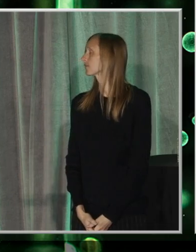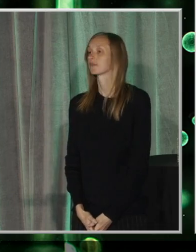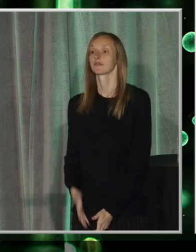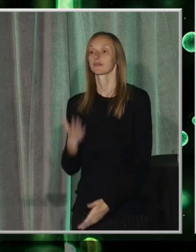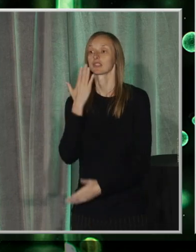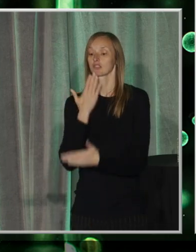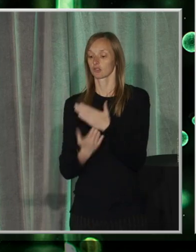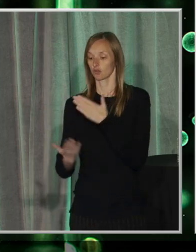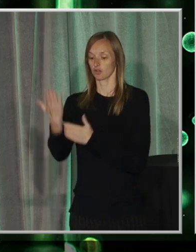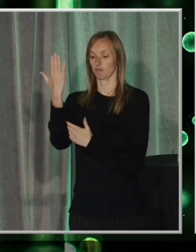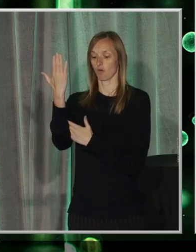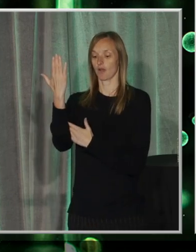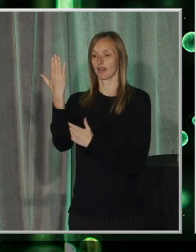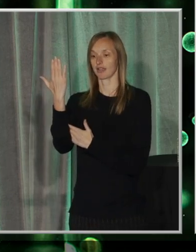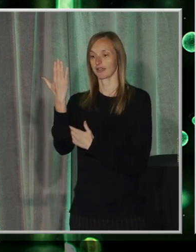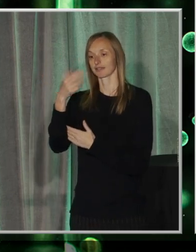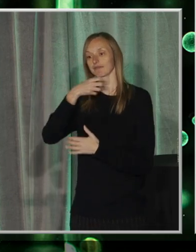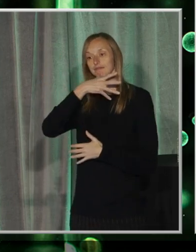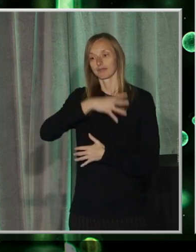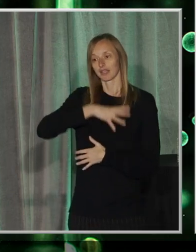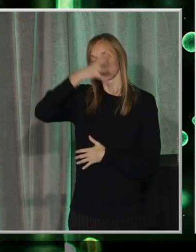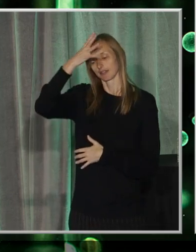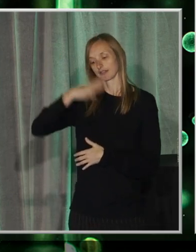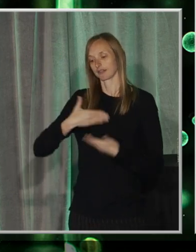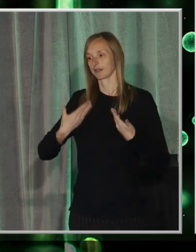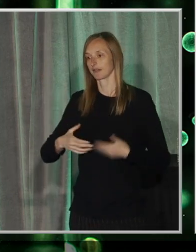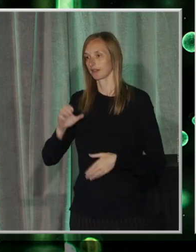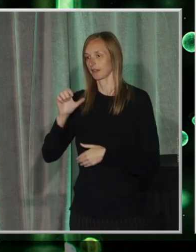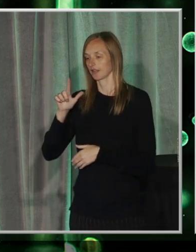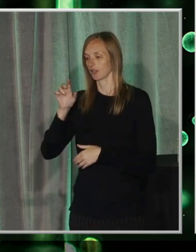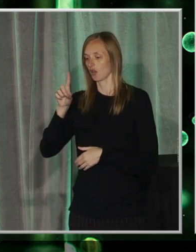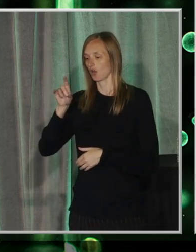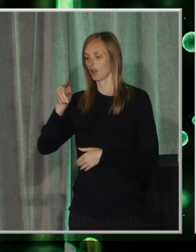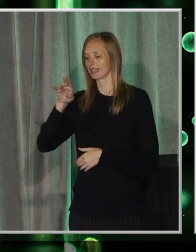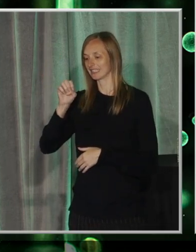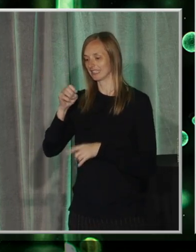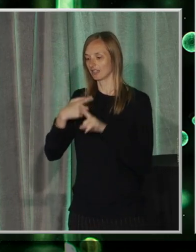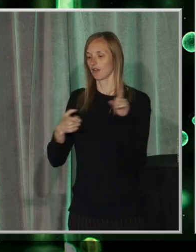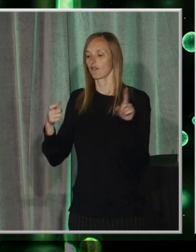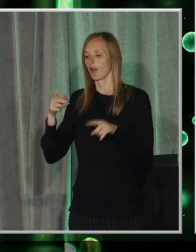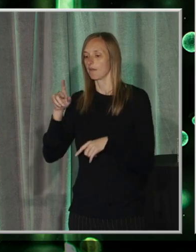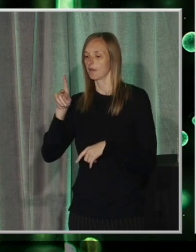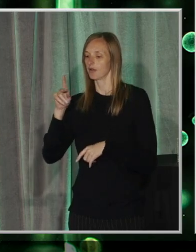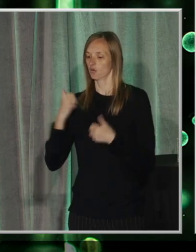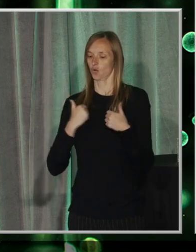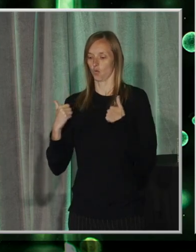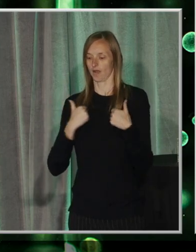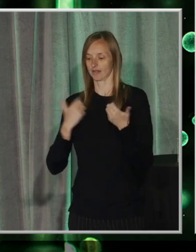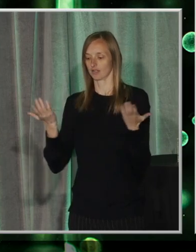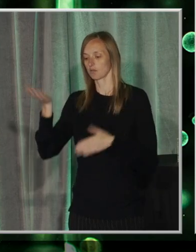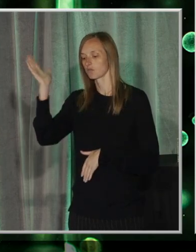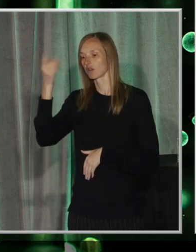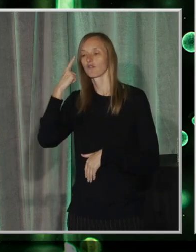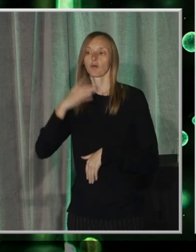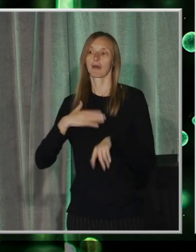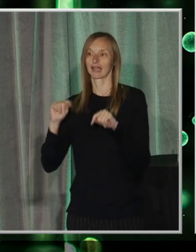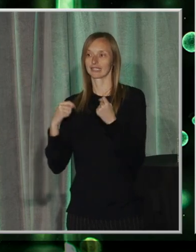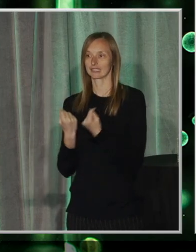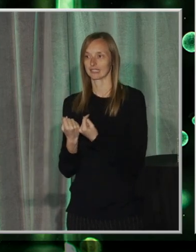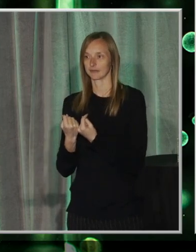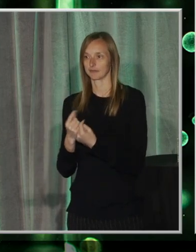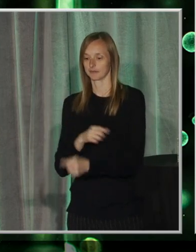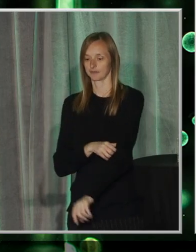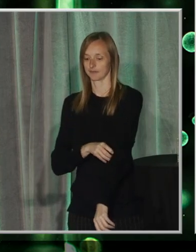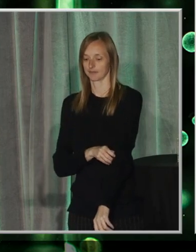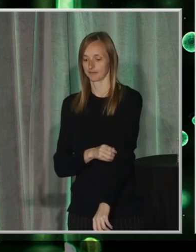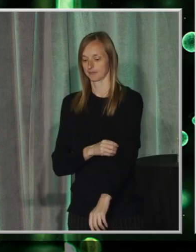Good morning, ladies and gentlemen. My name is Kamanzi Claudine from Rwanda. I'm here representing my team. Allow